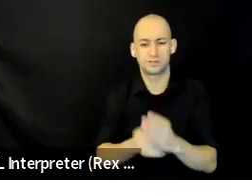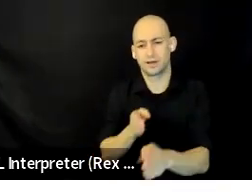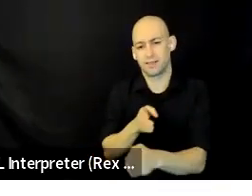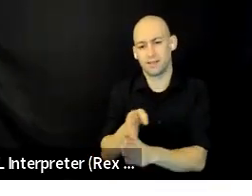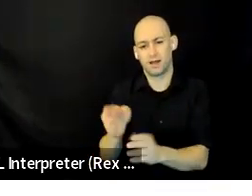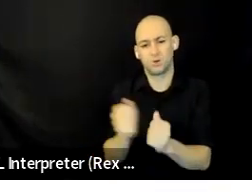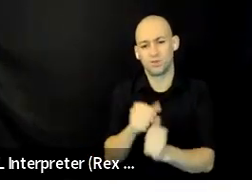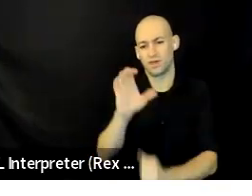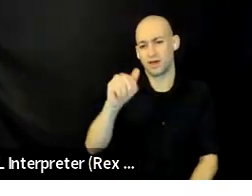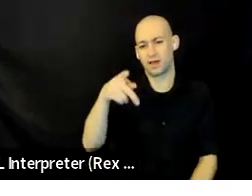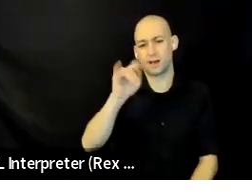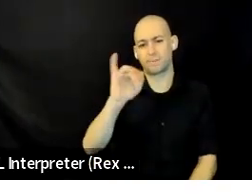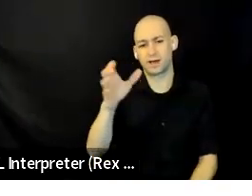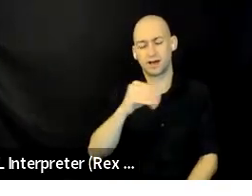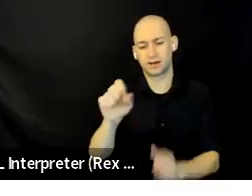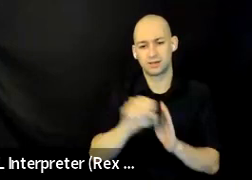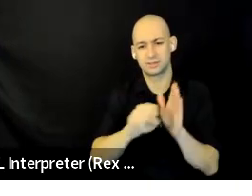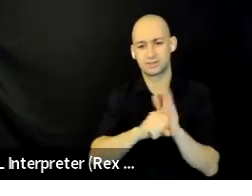state goals. Next slide.